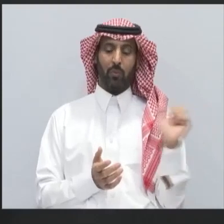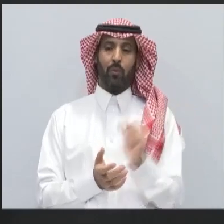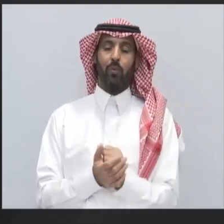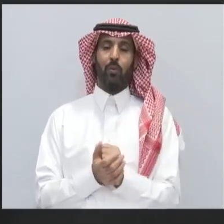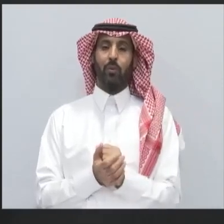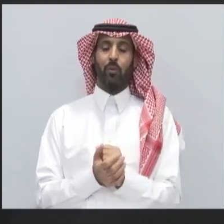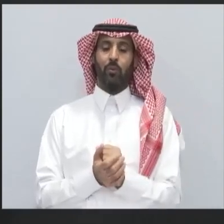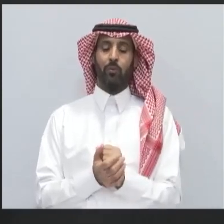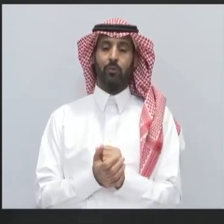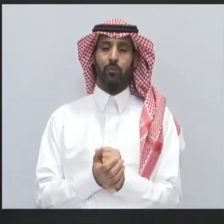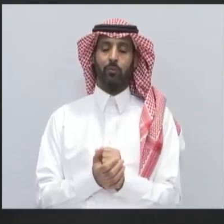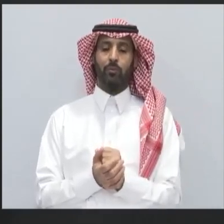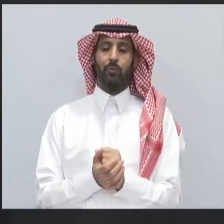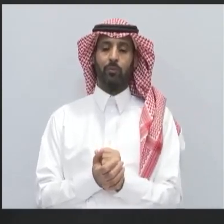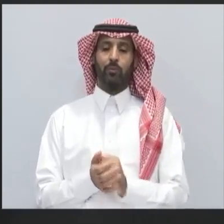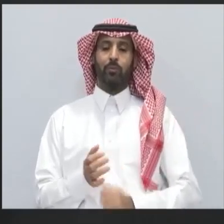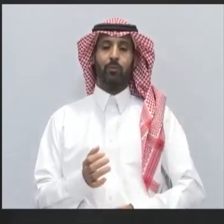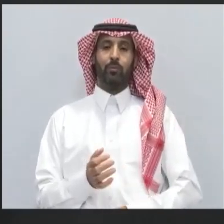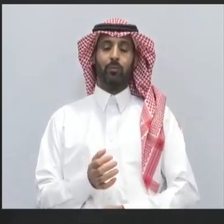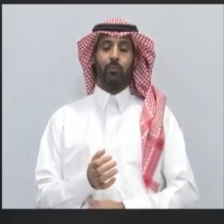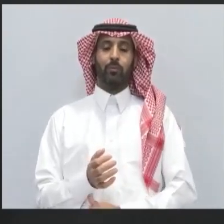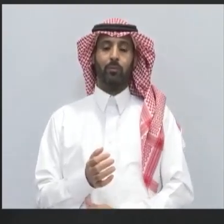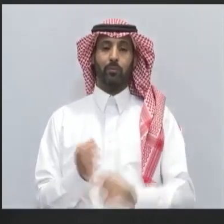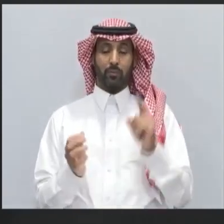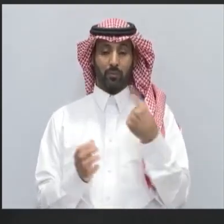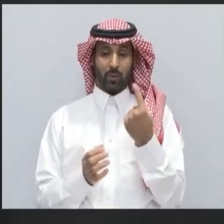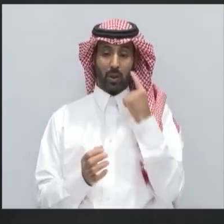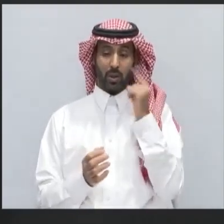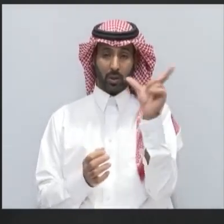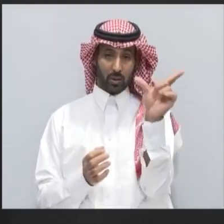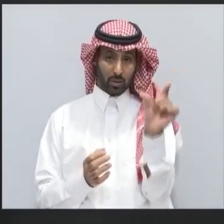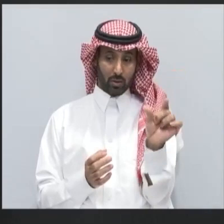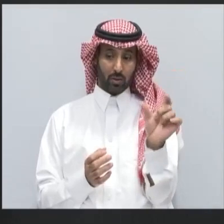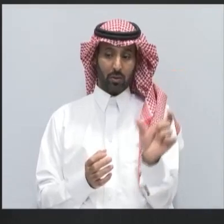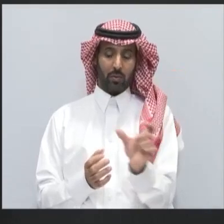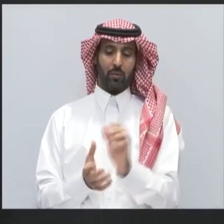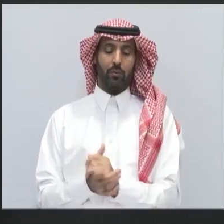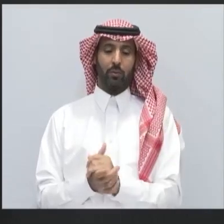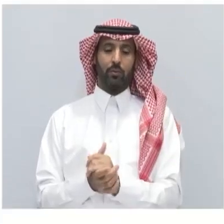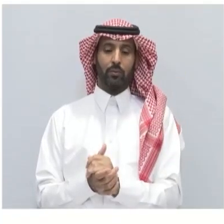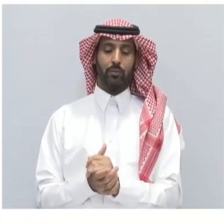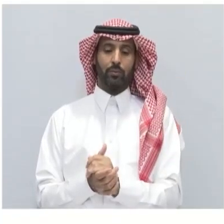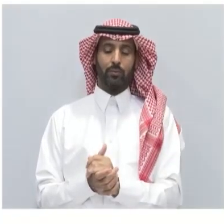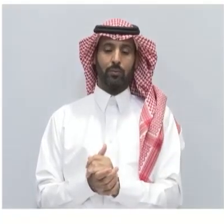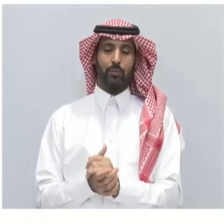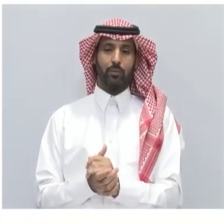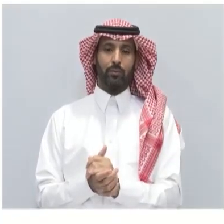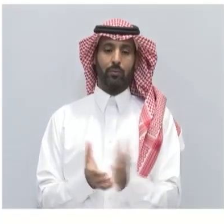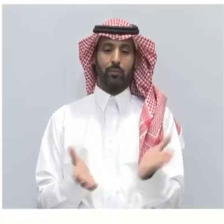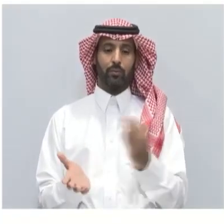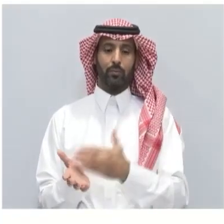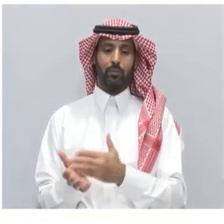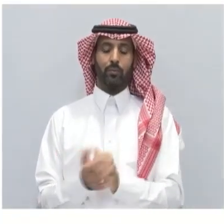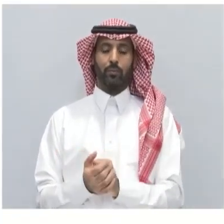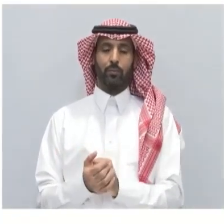with some of these words. You try to take the first letter or shorten the word itself. So let's